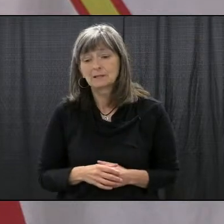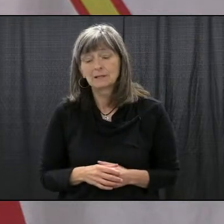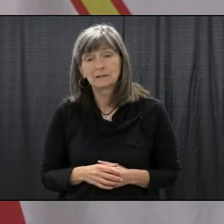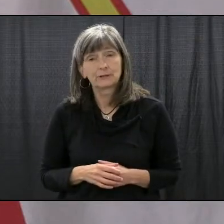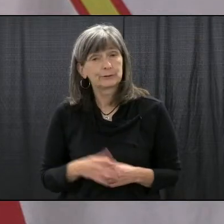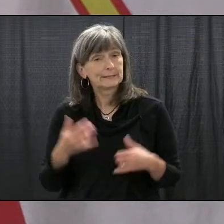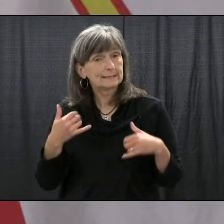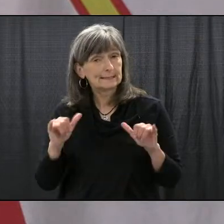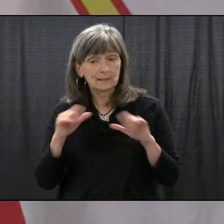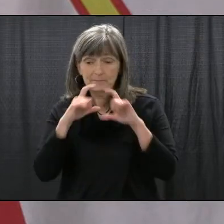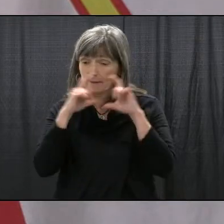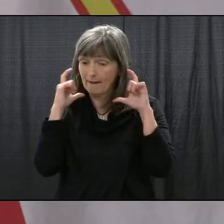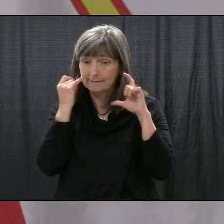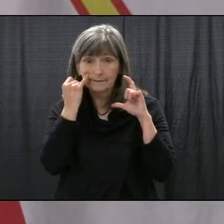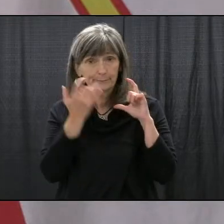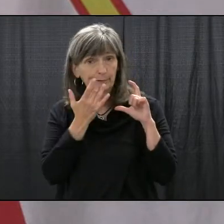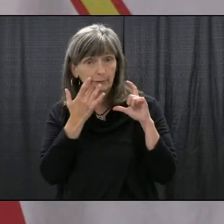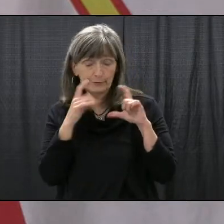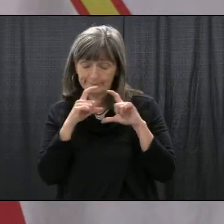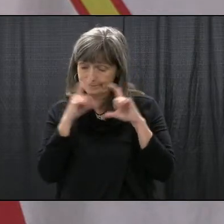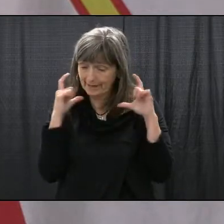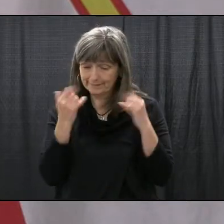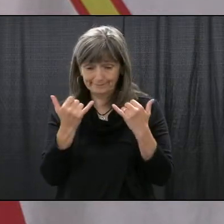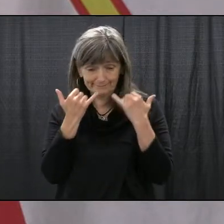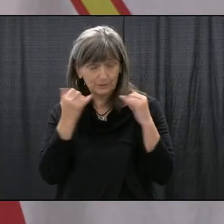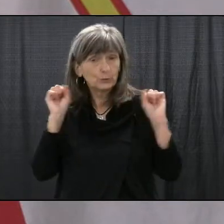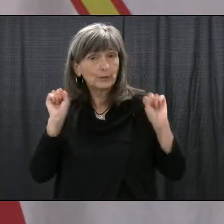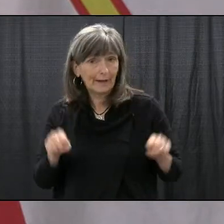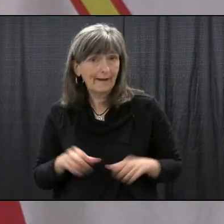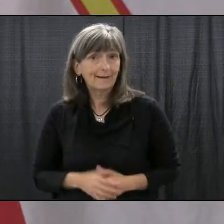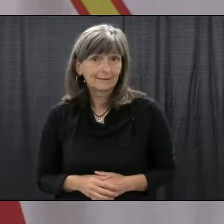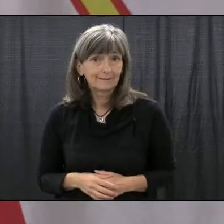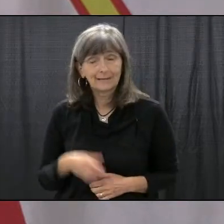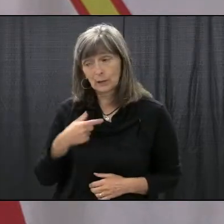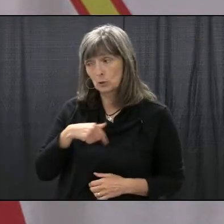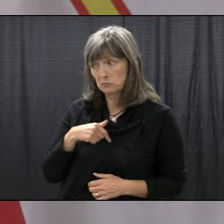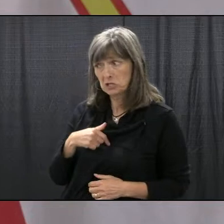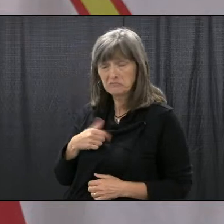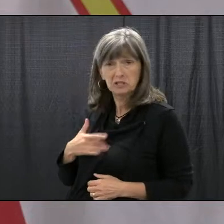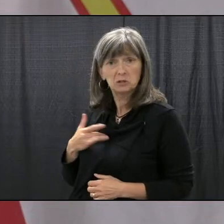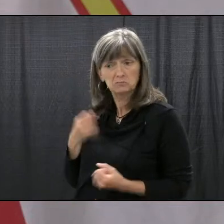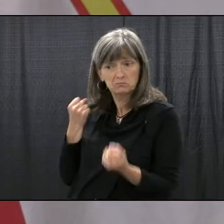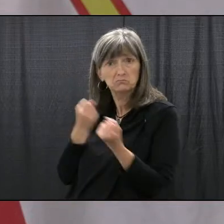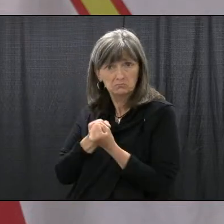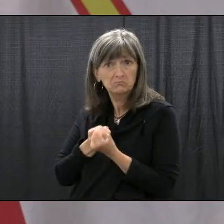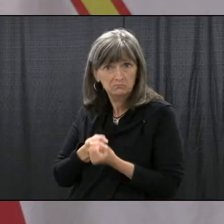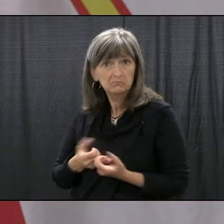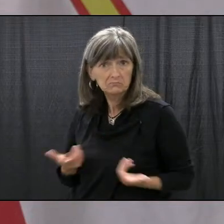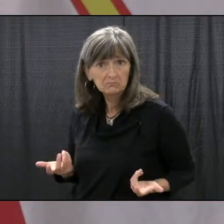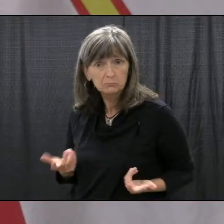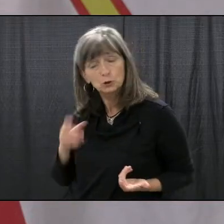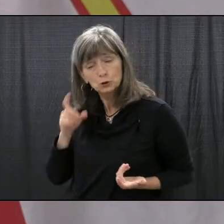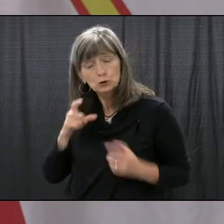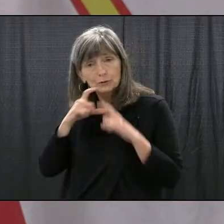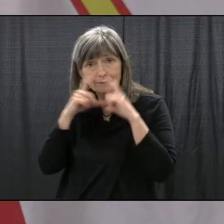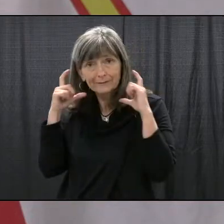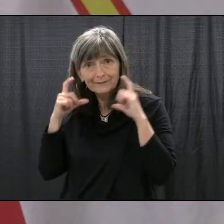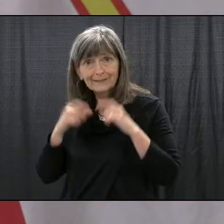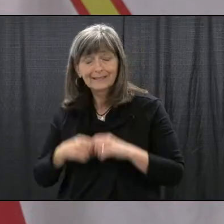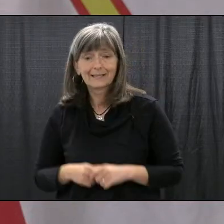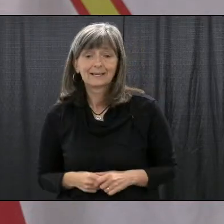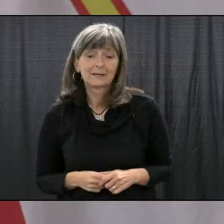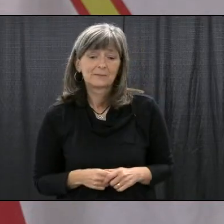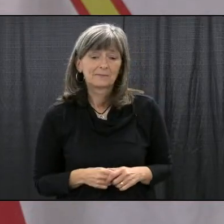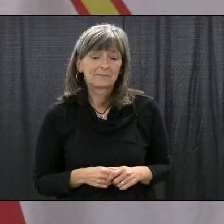choose to wear a mask if you want to, and we are certainly encouraging people to do that. And even before we